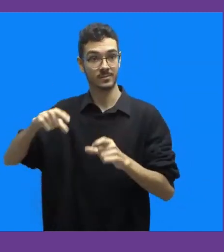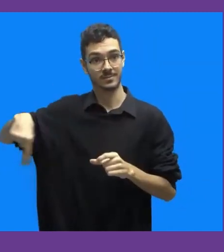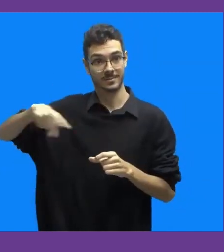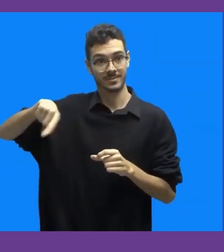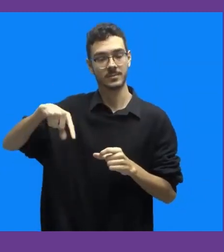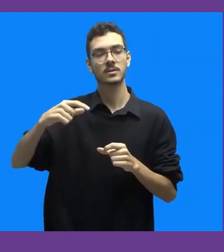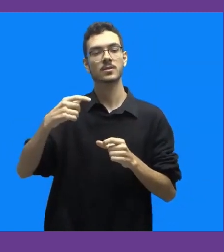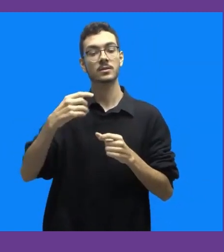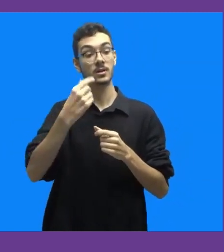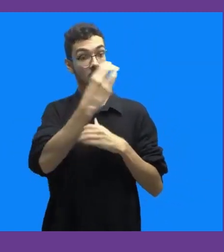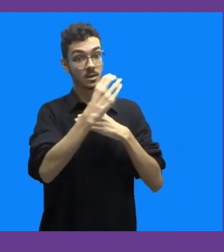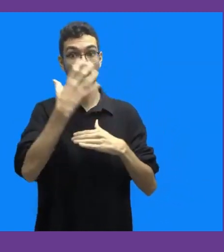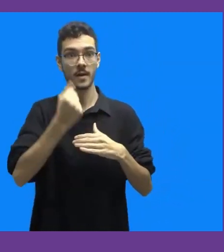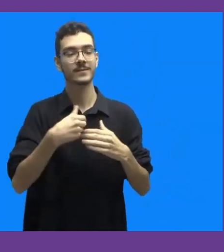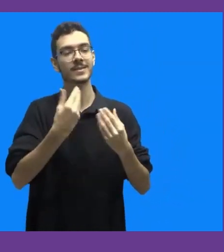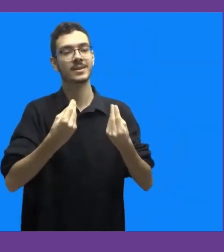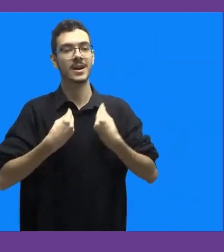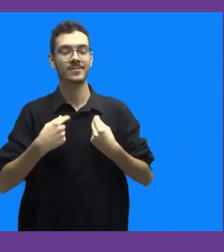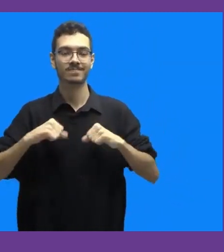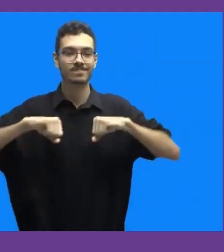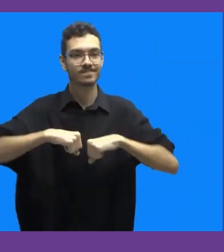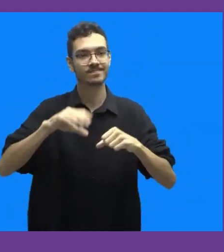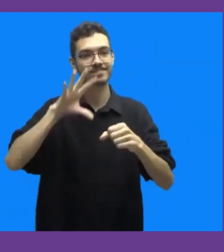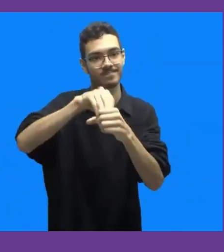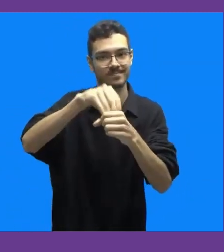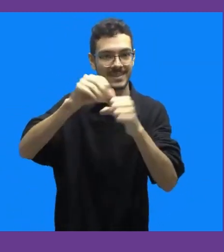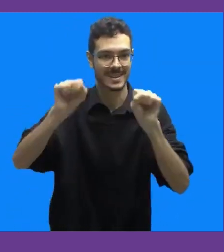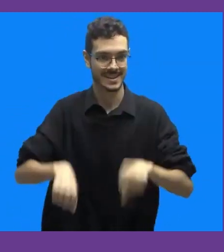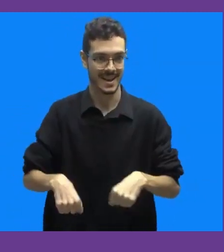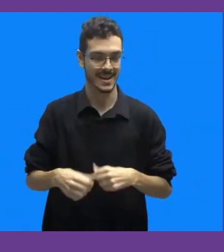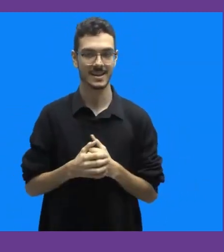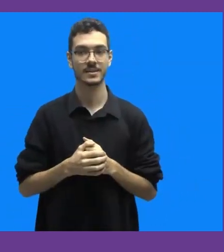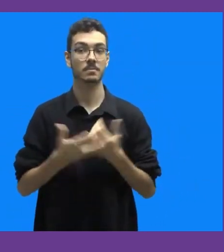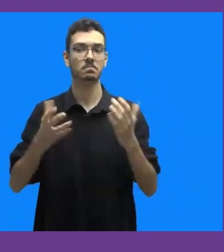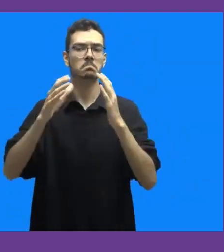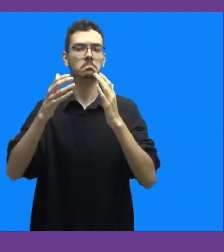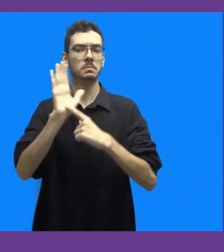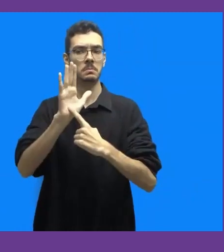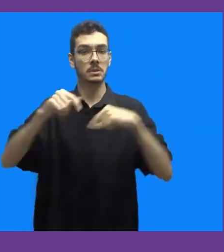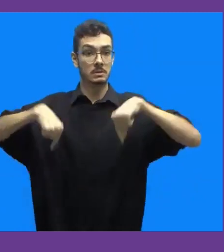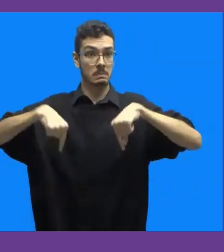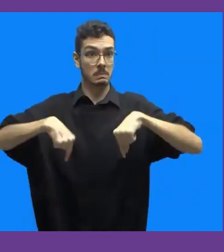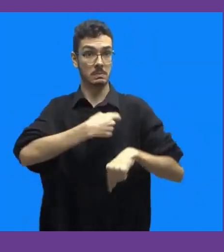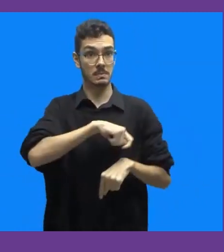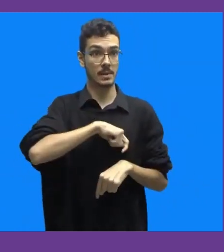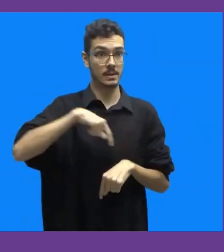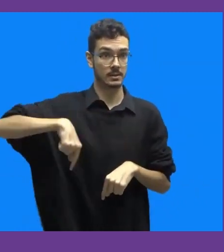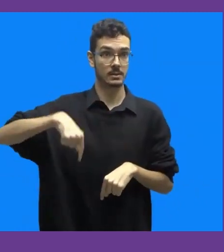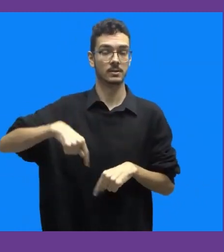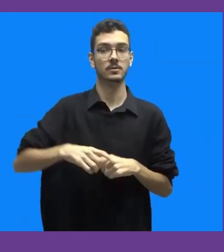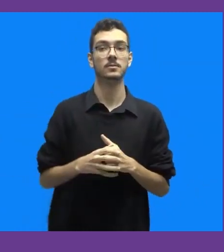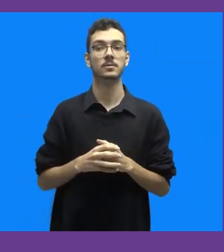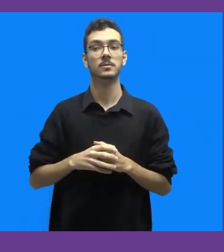imagine me here in Spain, trying to look online. If the university I am going is providing everything